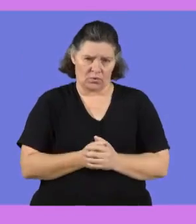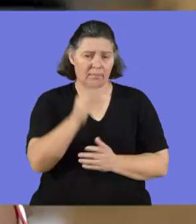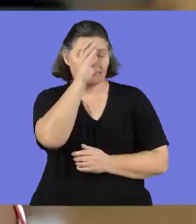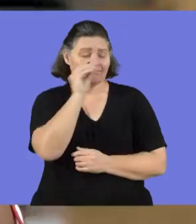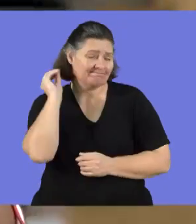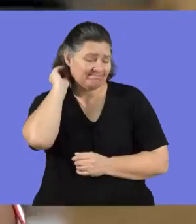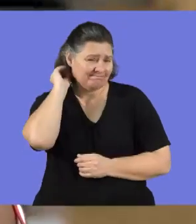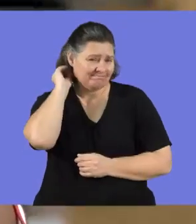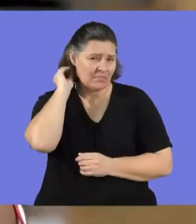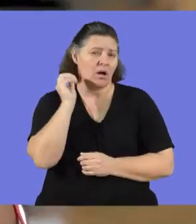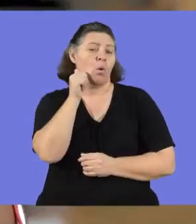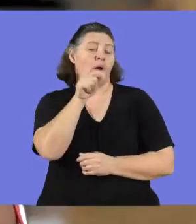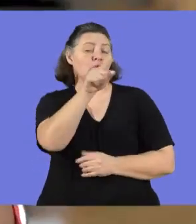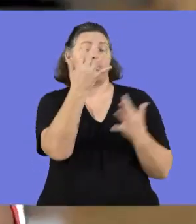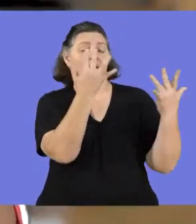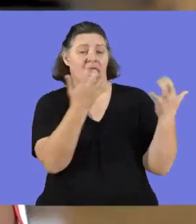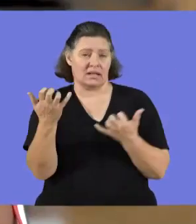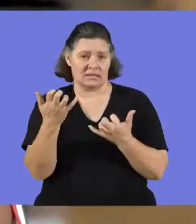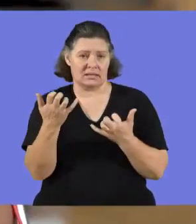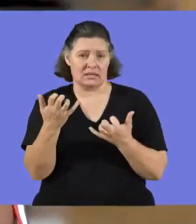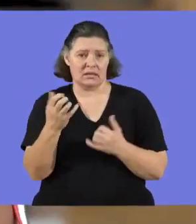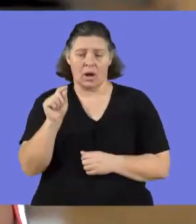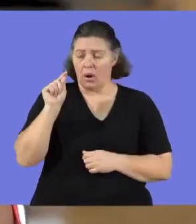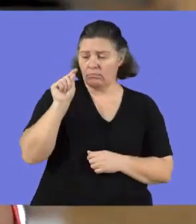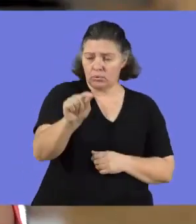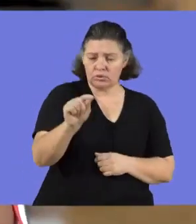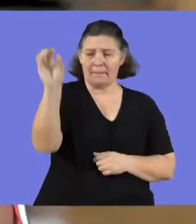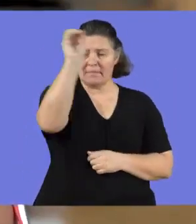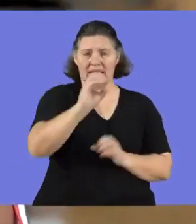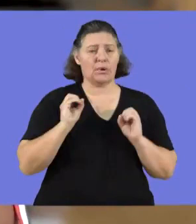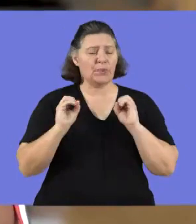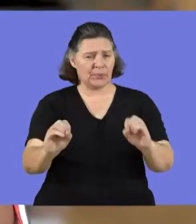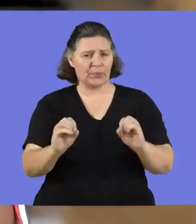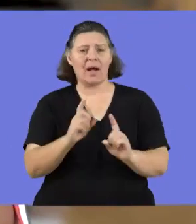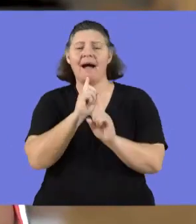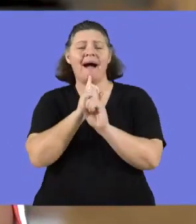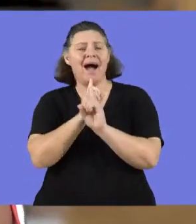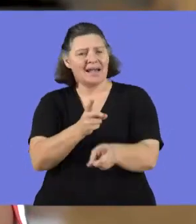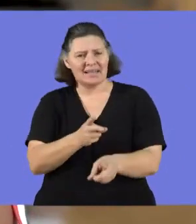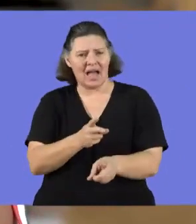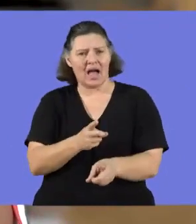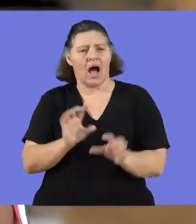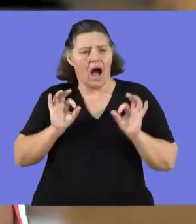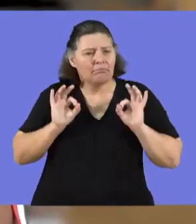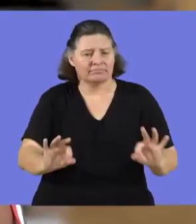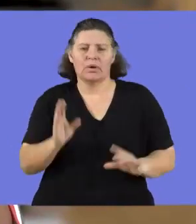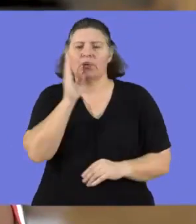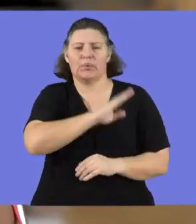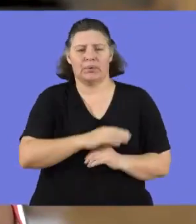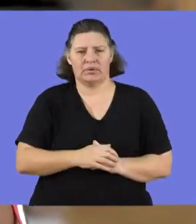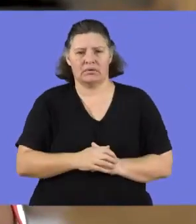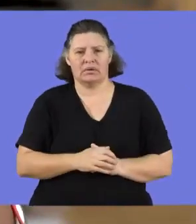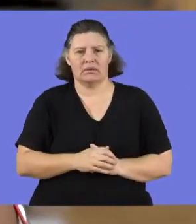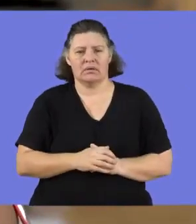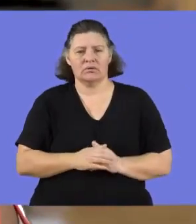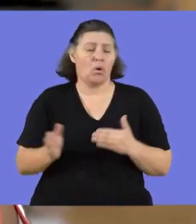value. Take note that when you calculate and you don't press the percentage sign, the answer you get is not